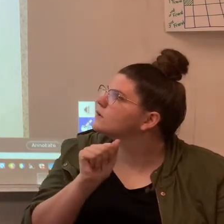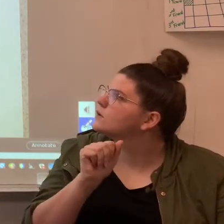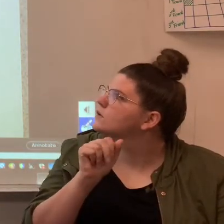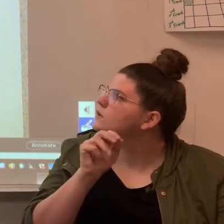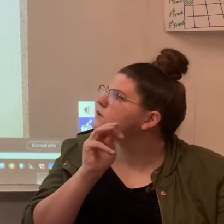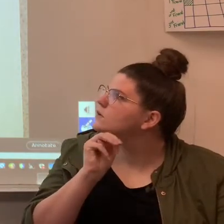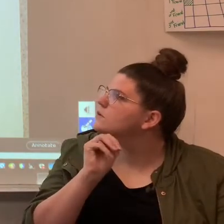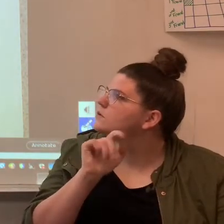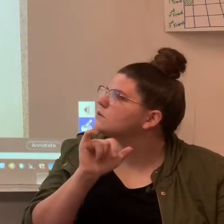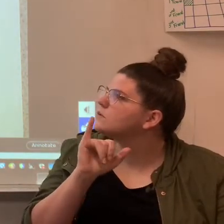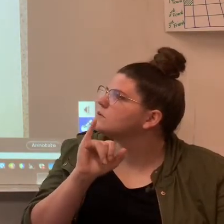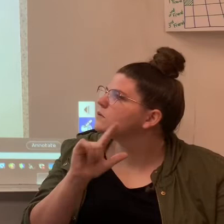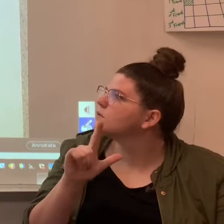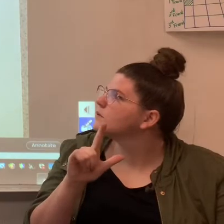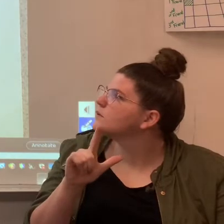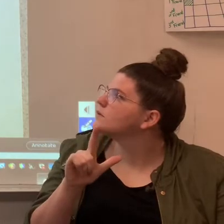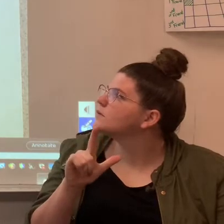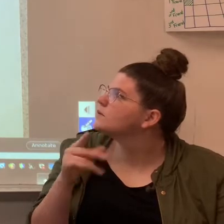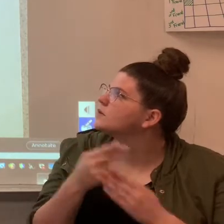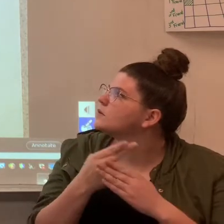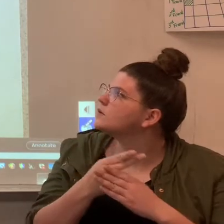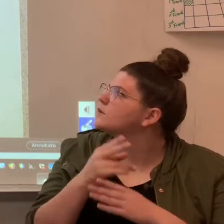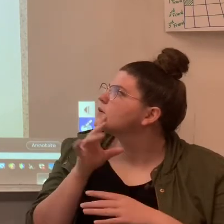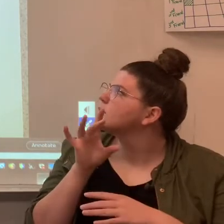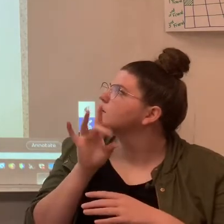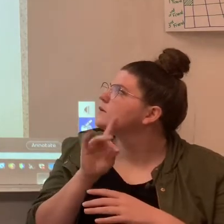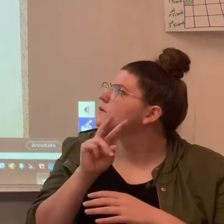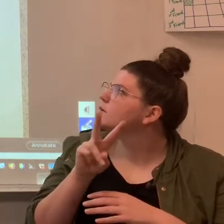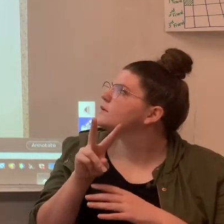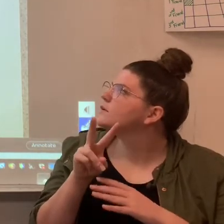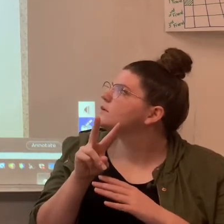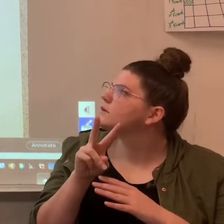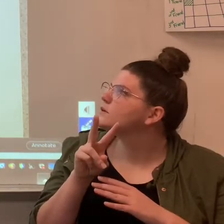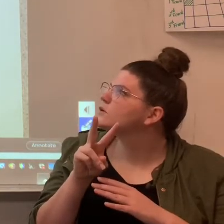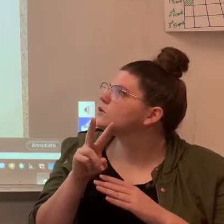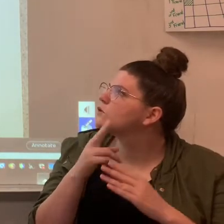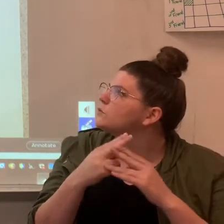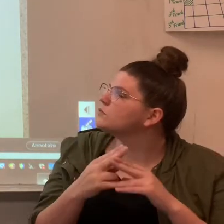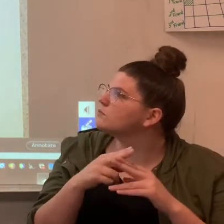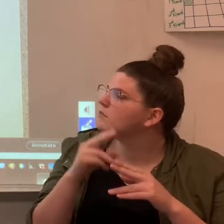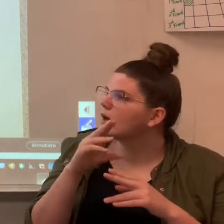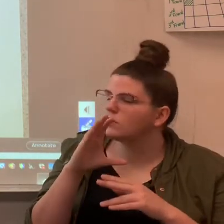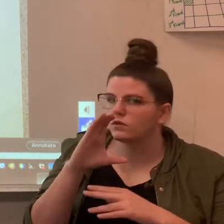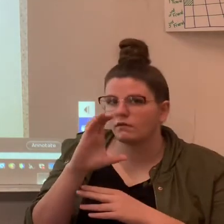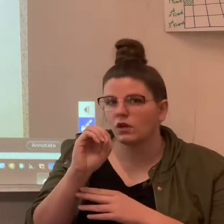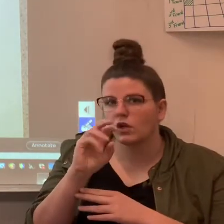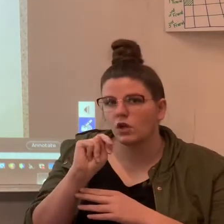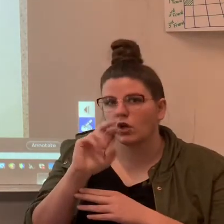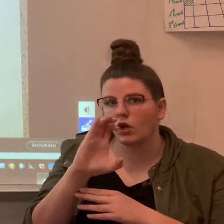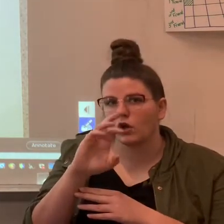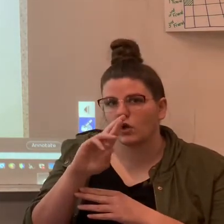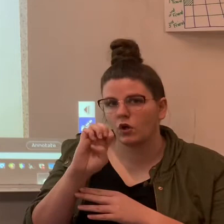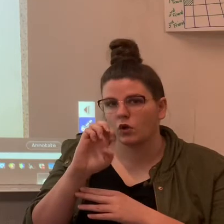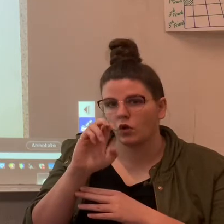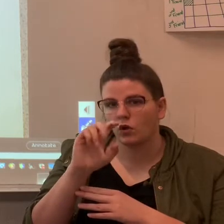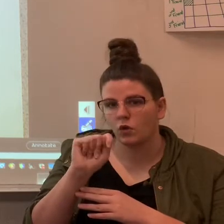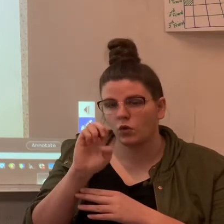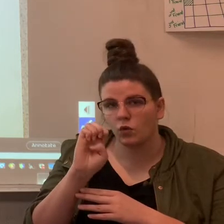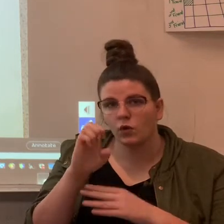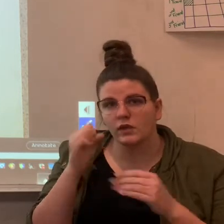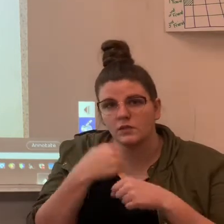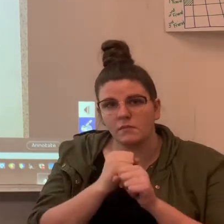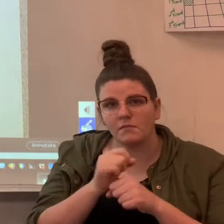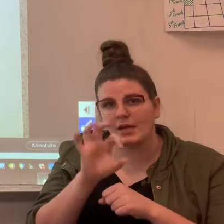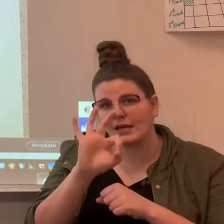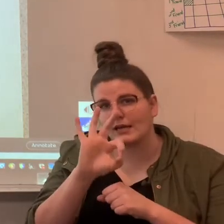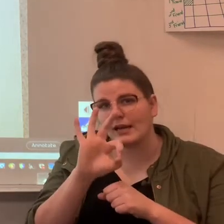Jamil used 82 pounds of concrete to make 9 fire pits that are each the same